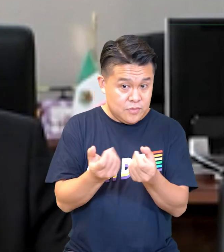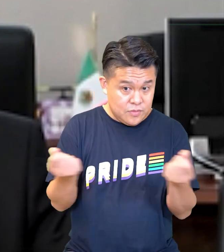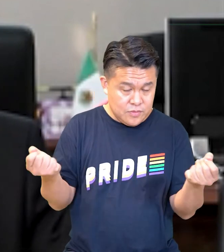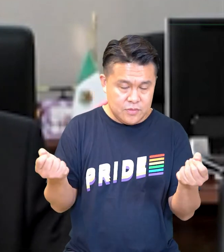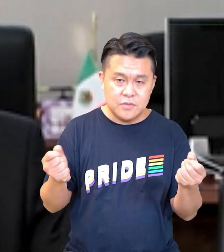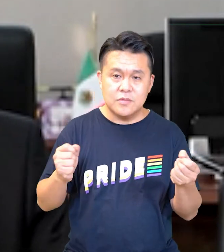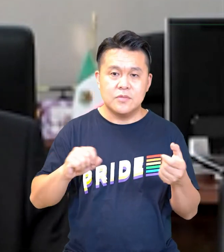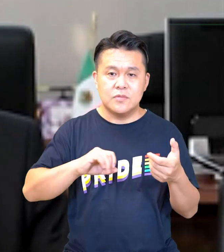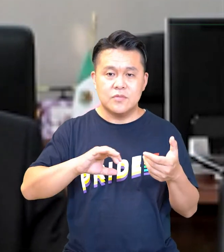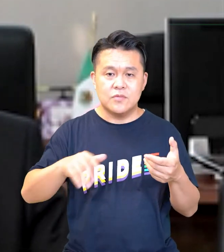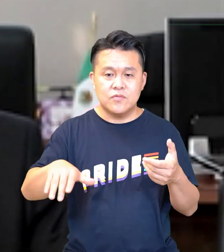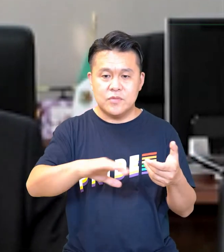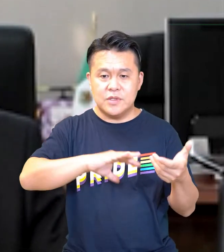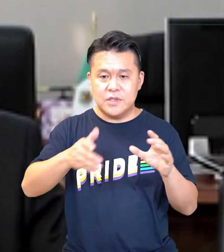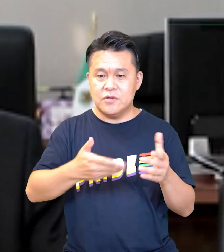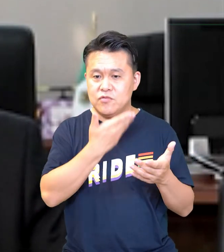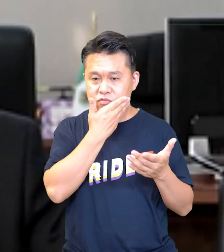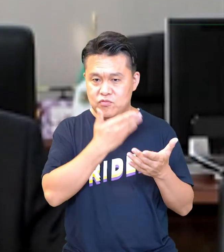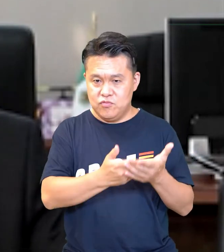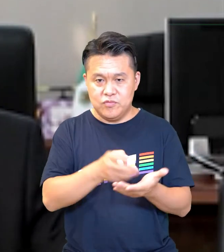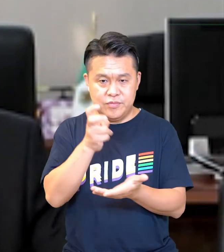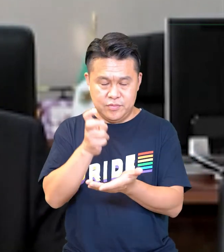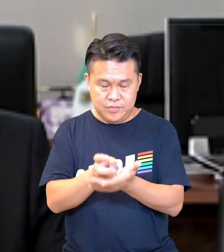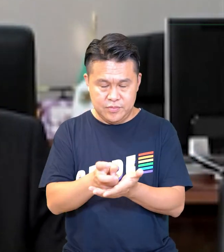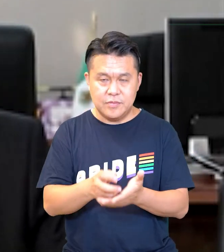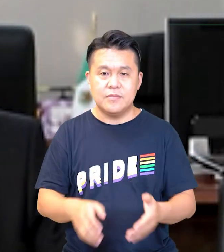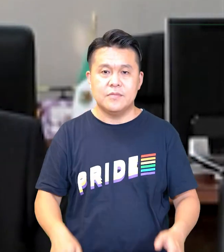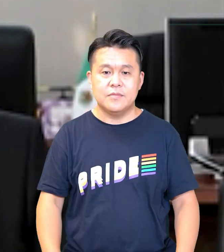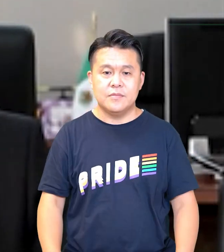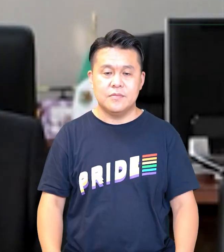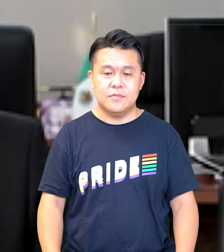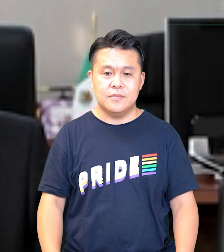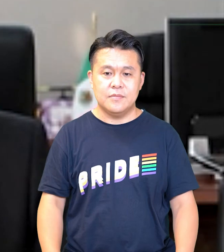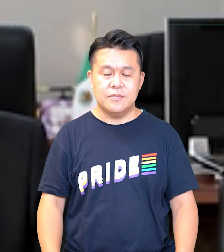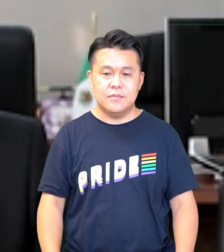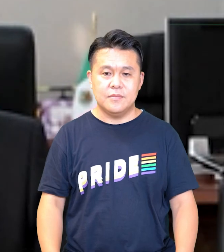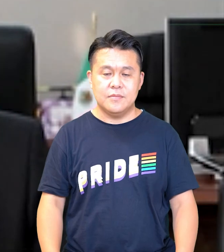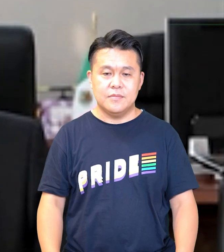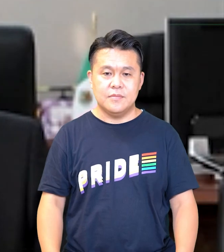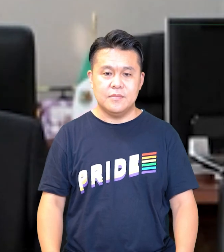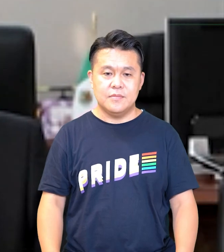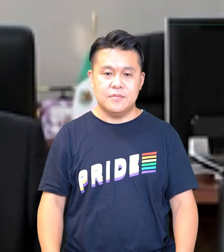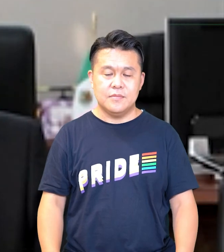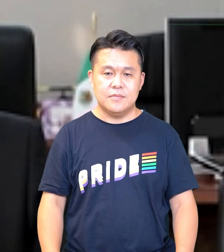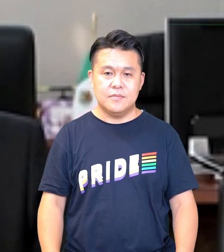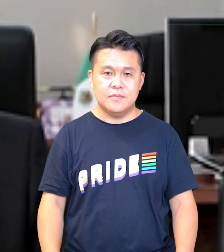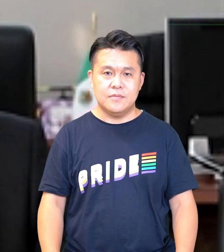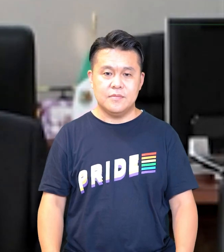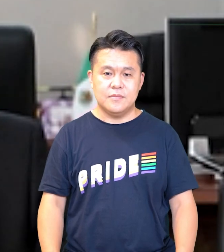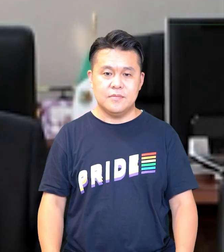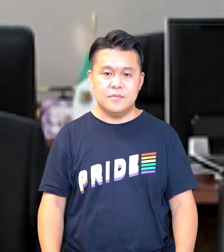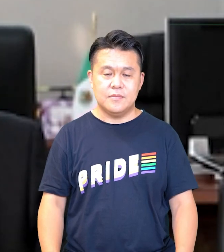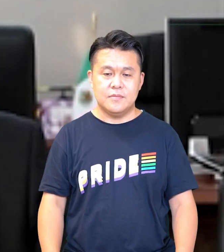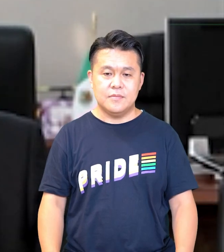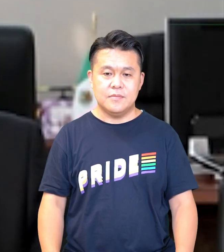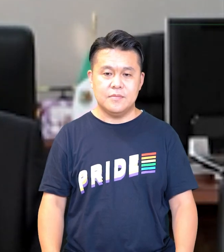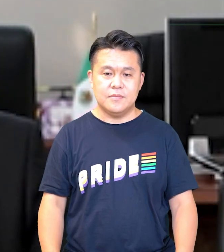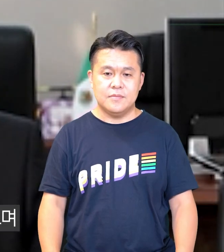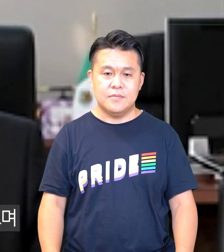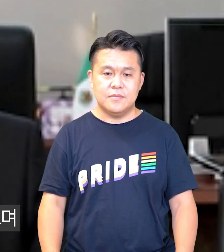separation of church and state is a fundamental principle in my